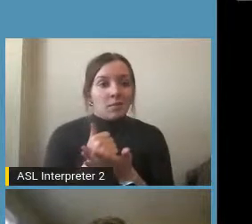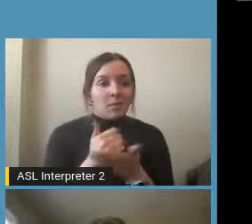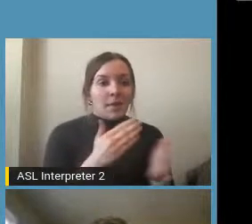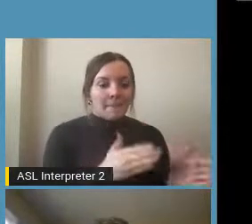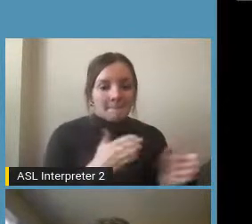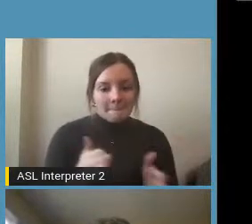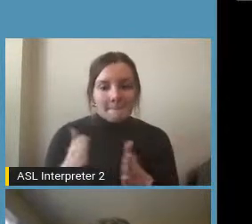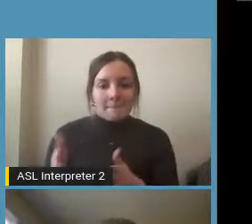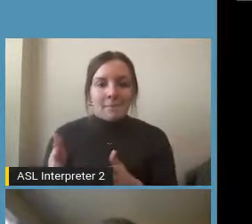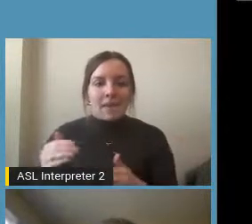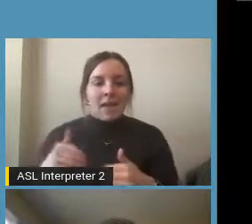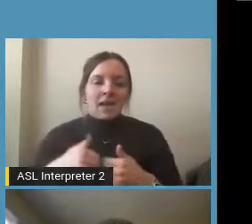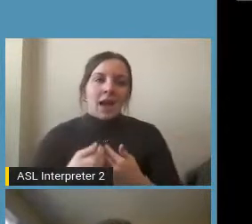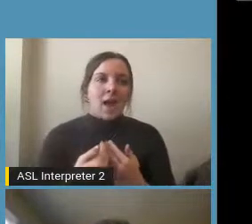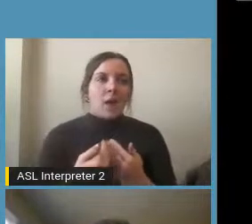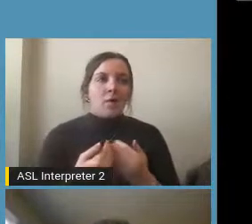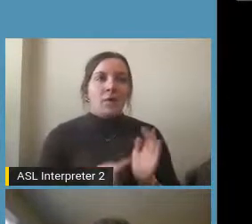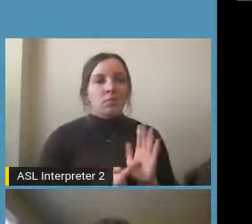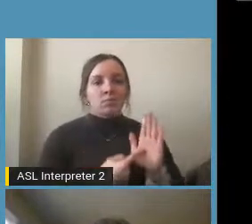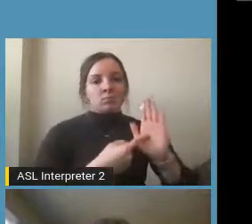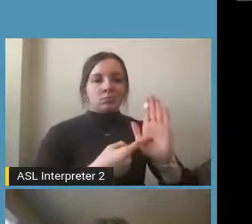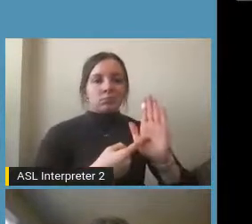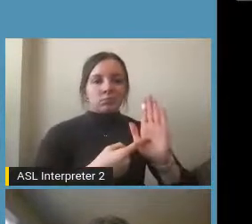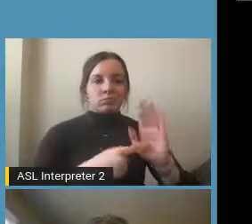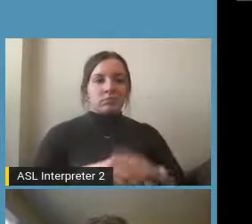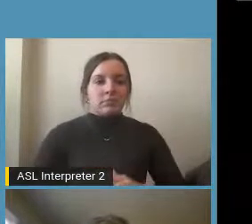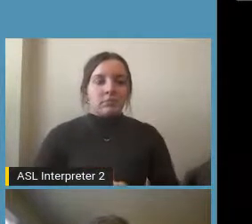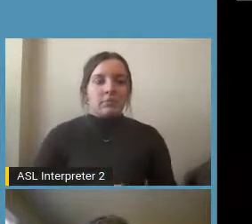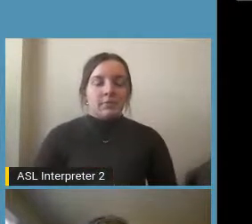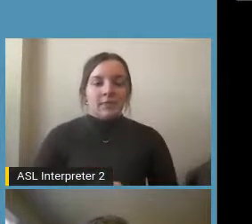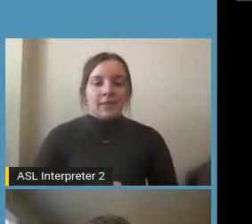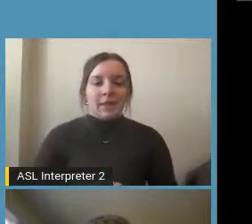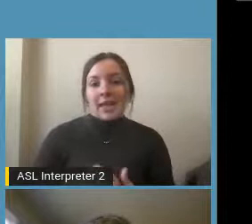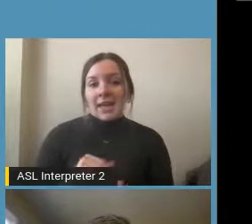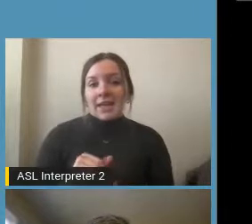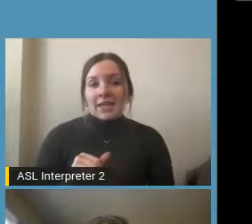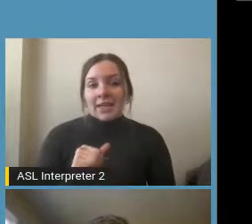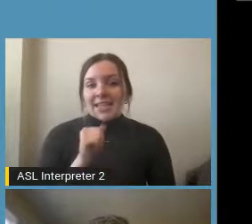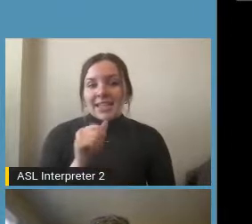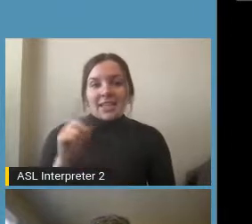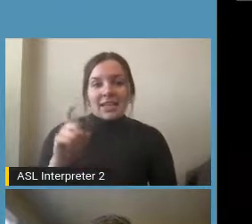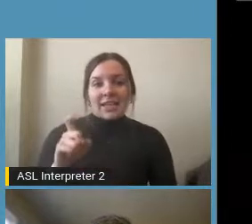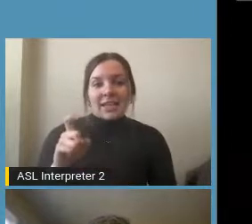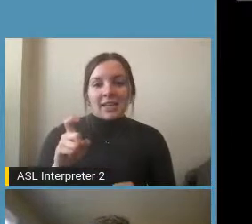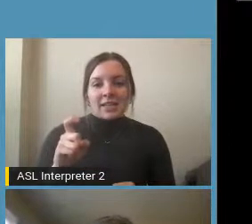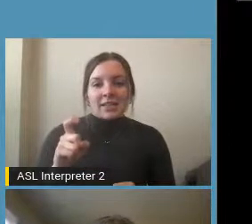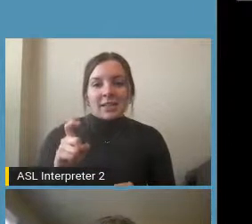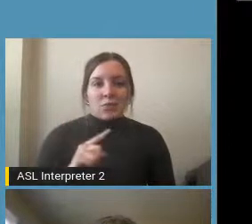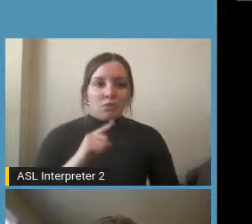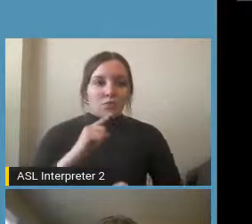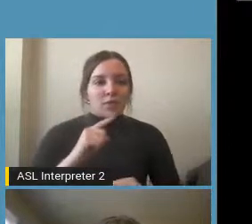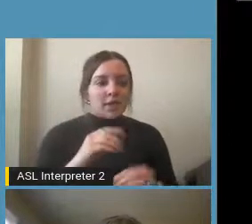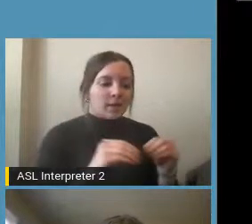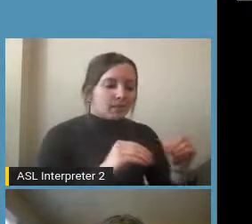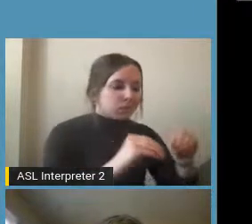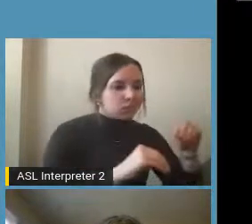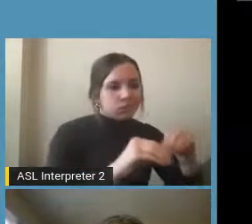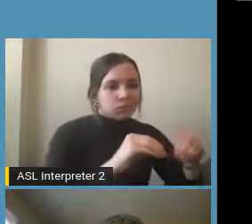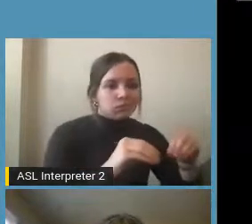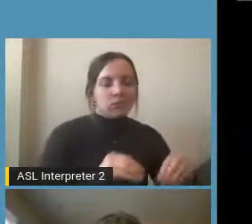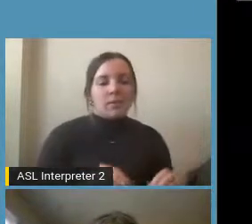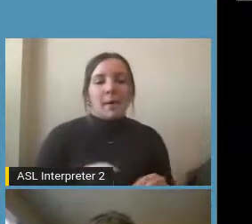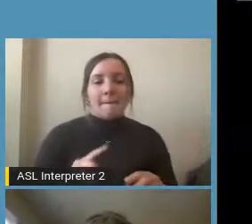could test and do things without actually touching the object, but they could position it and plan, and then also